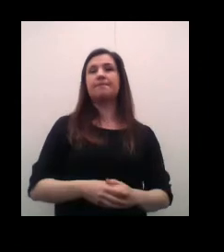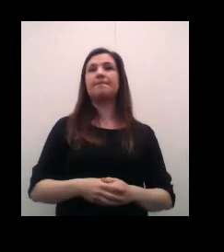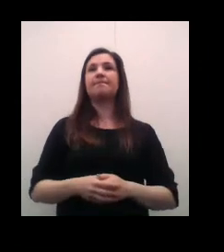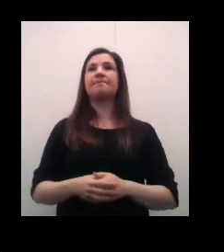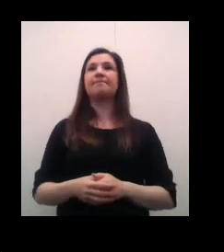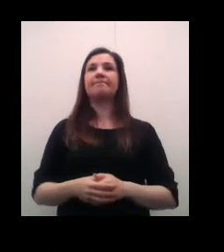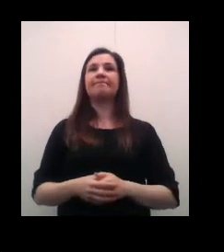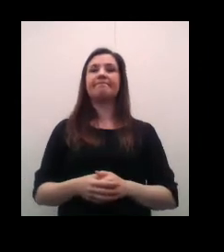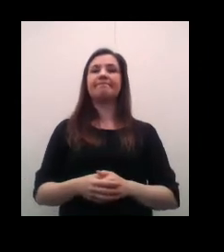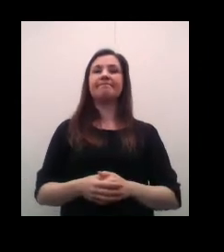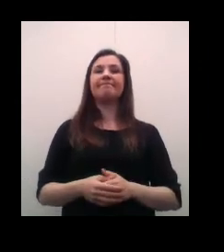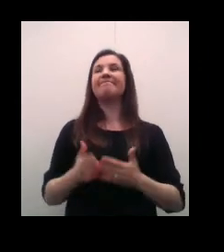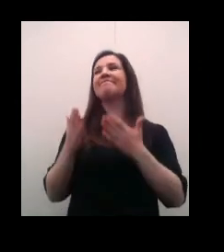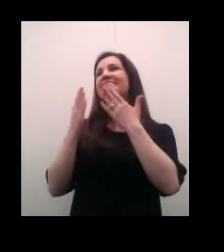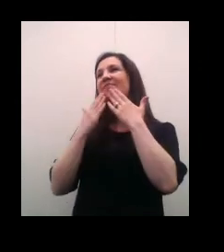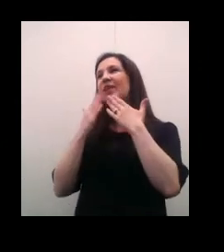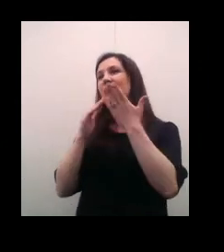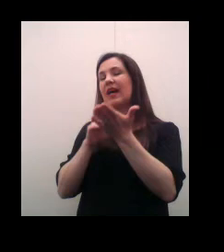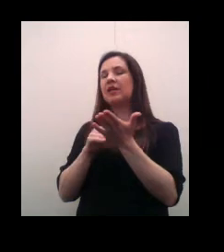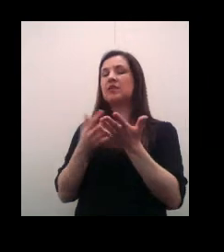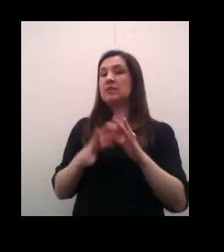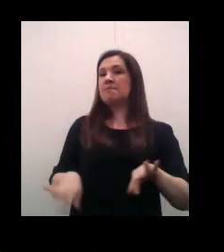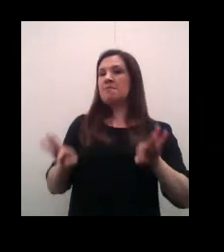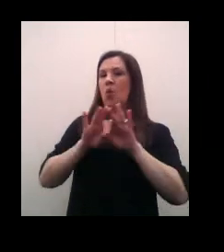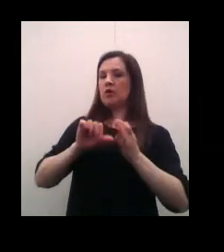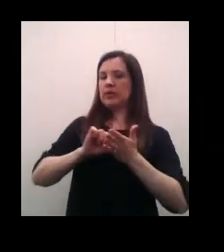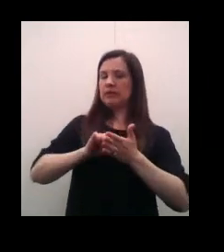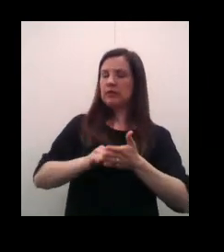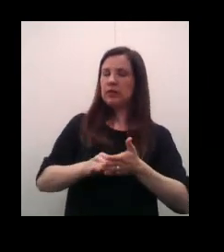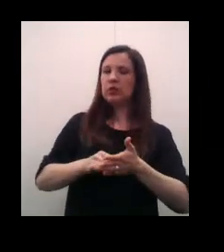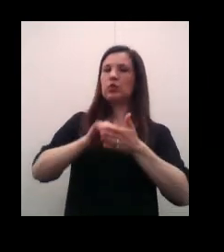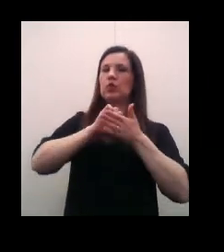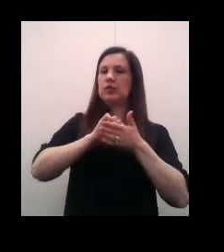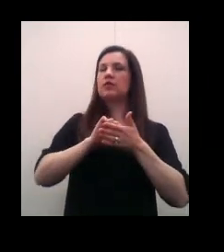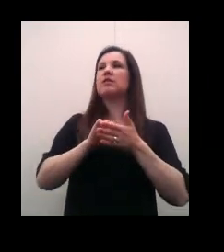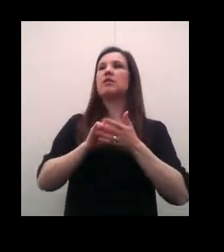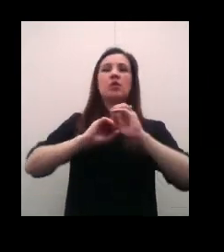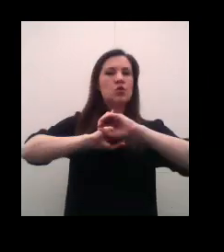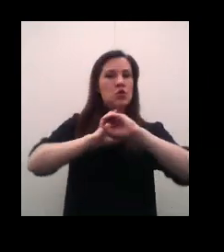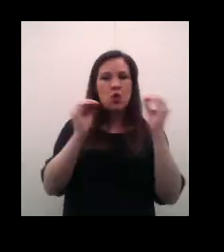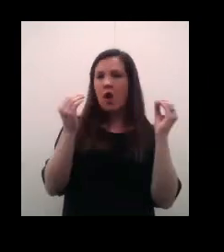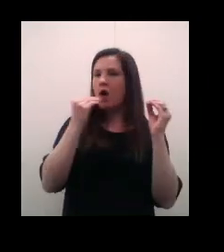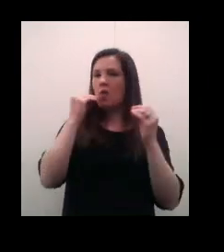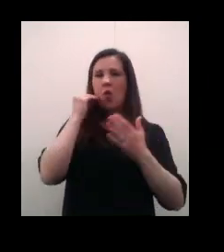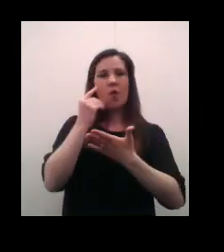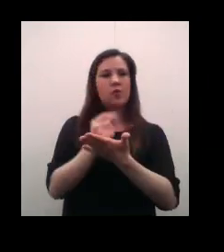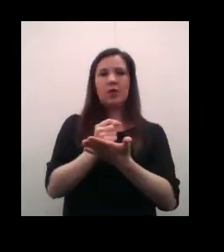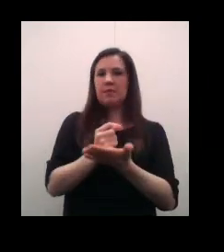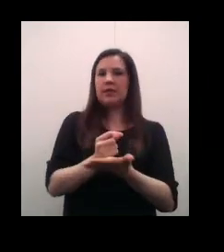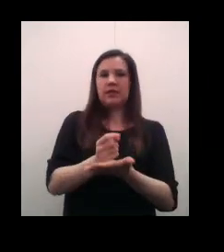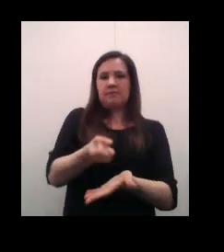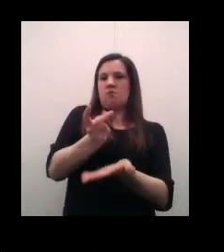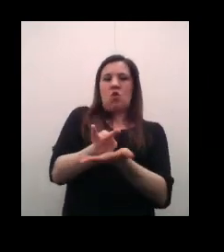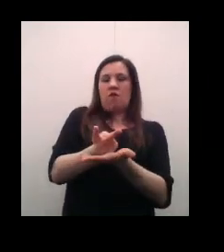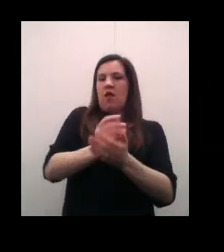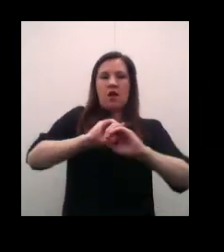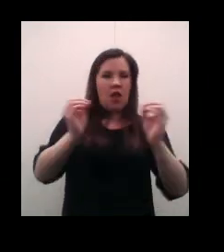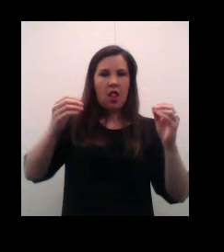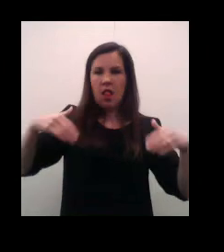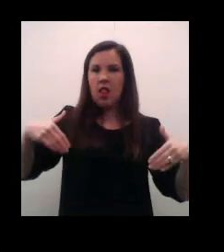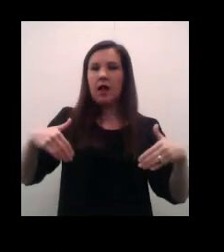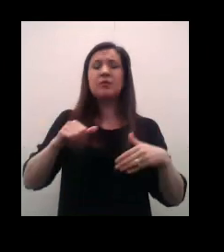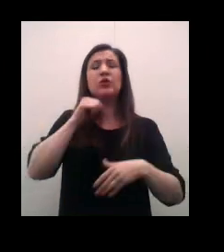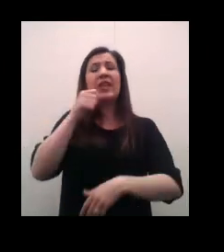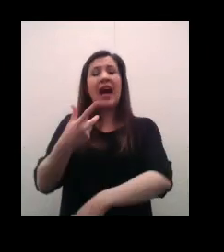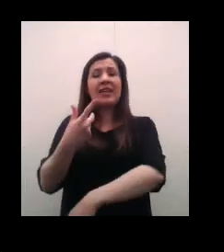doctor. I think it's very important that we reiterate that there are no known at-home treatments. There's nothing that you should do. Please do not